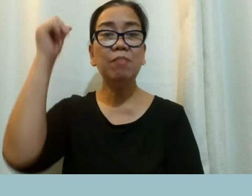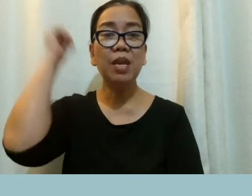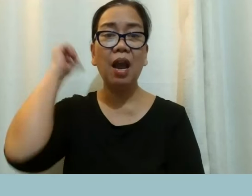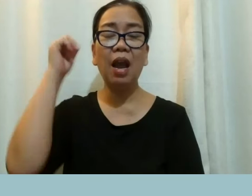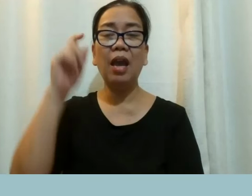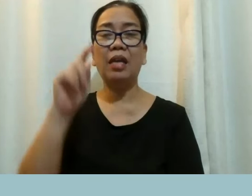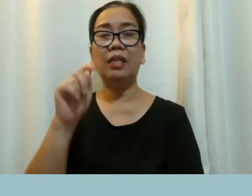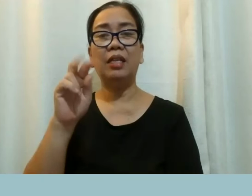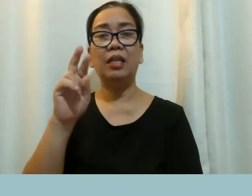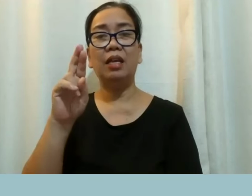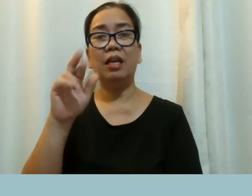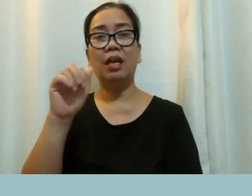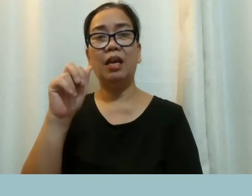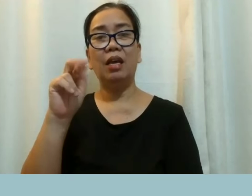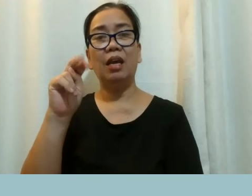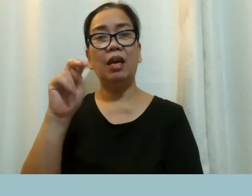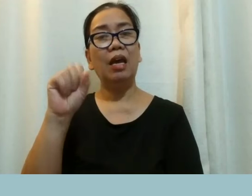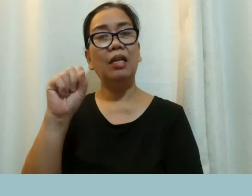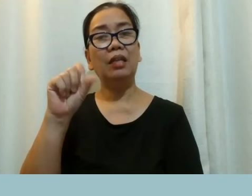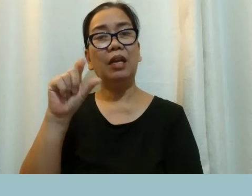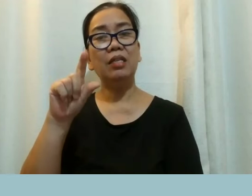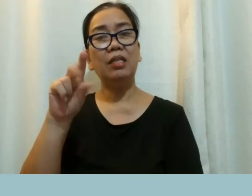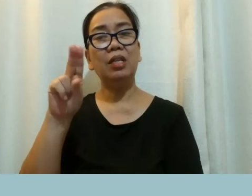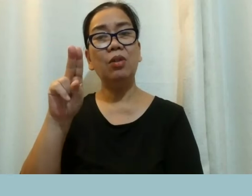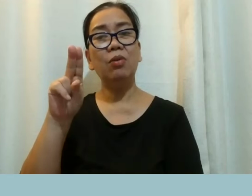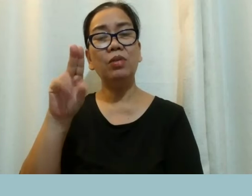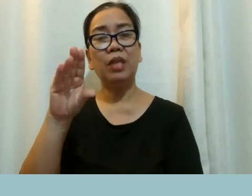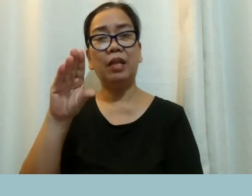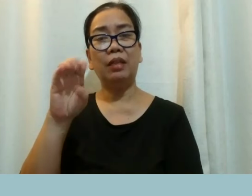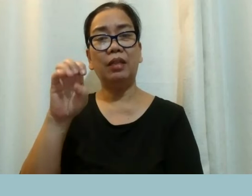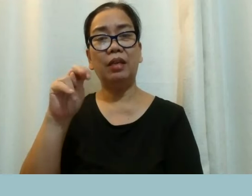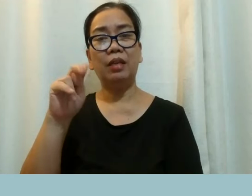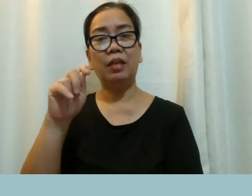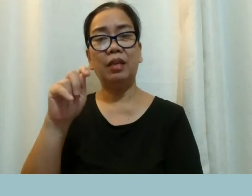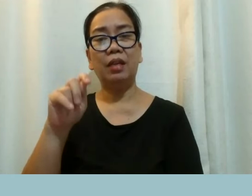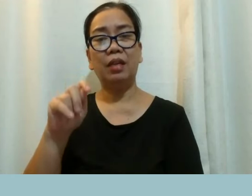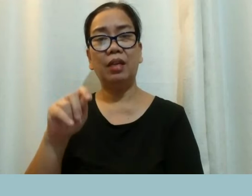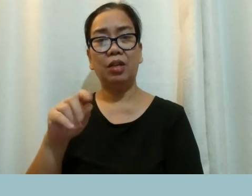is behind a translucent